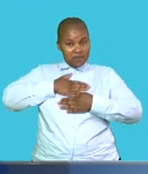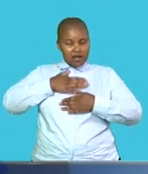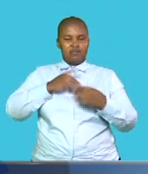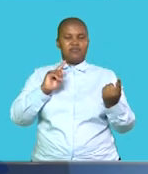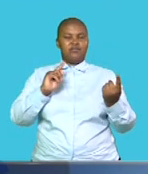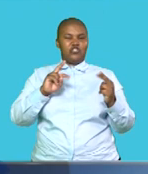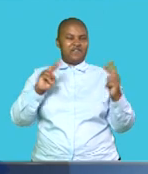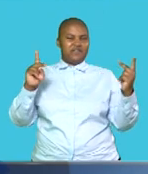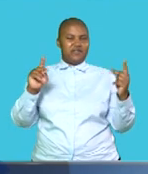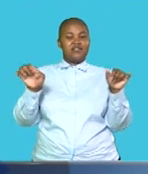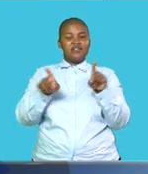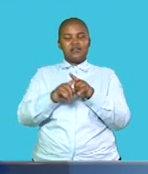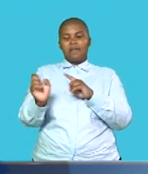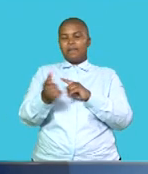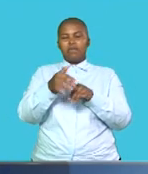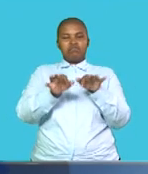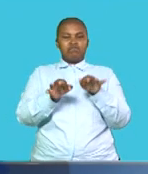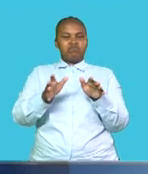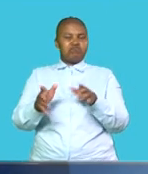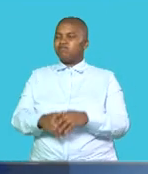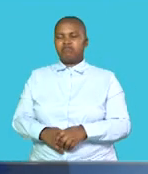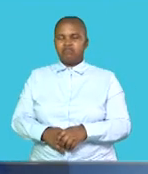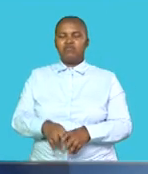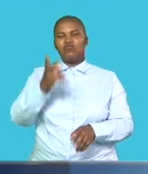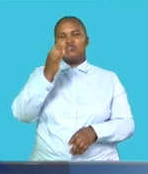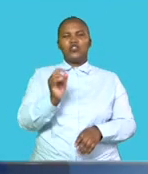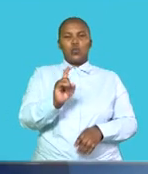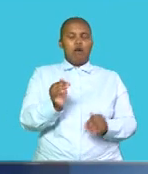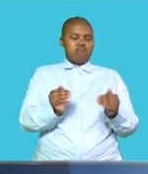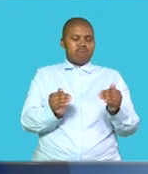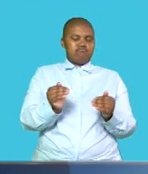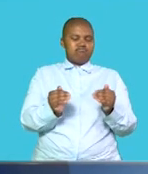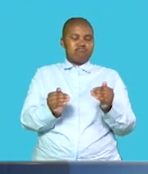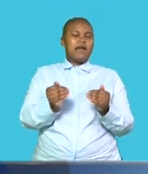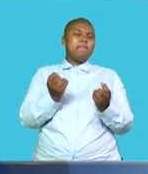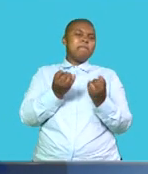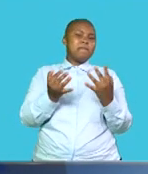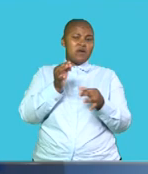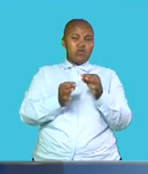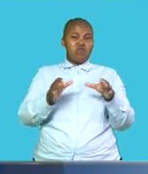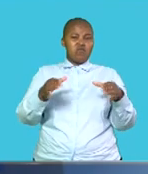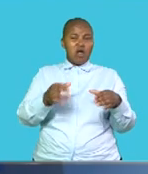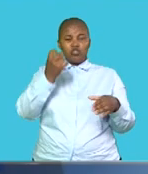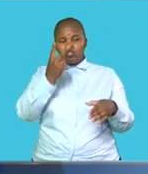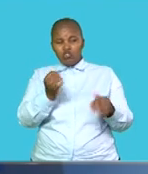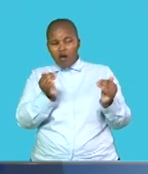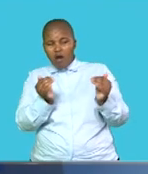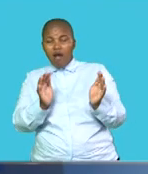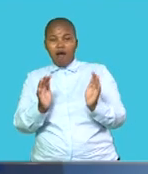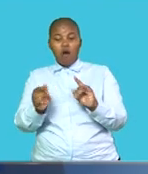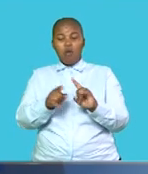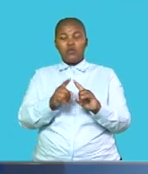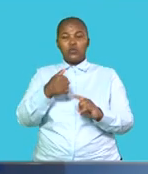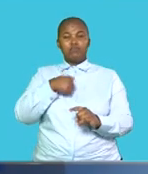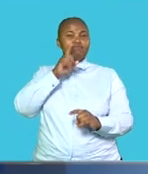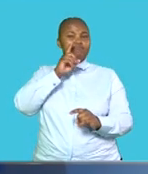that it is looking for governance, which is the area that most political parties are looking for. But we are also looking at